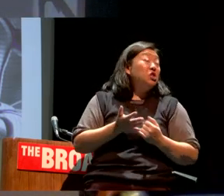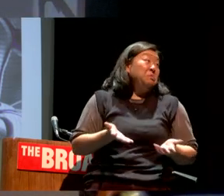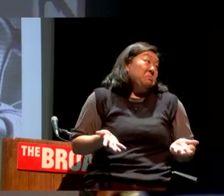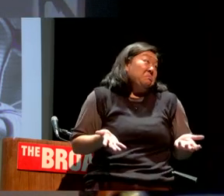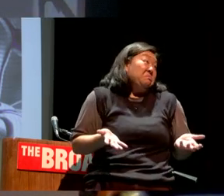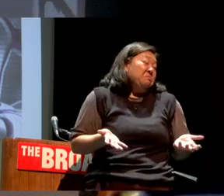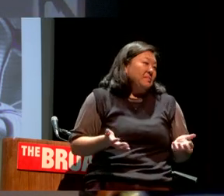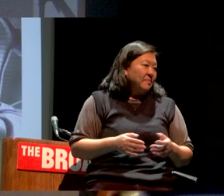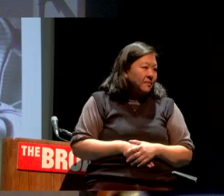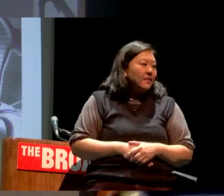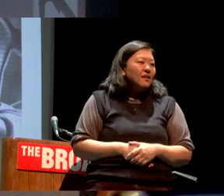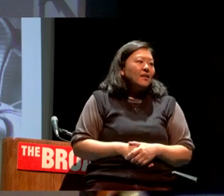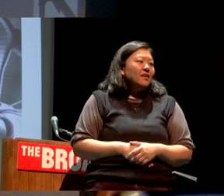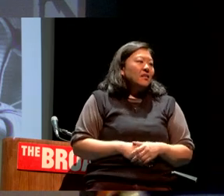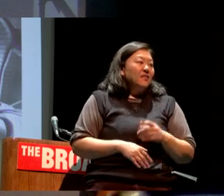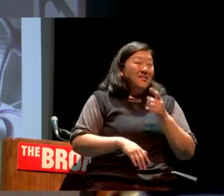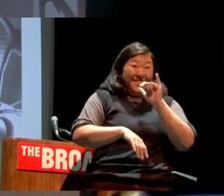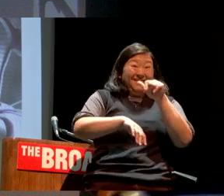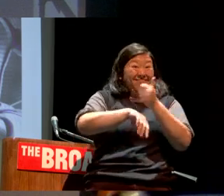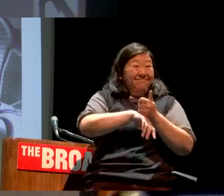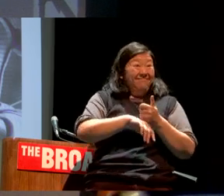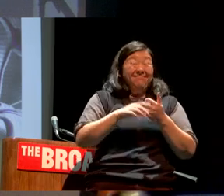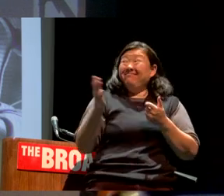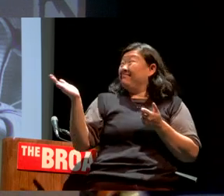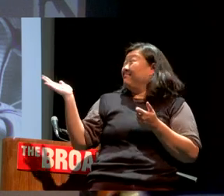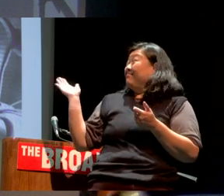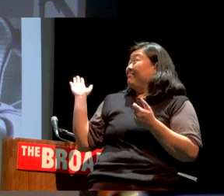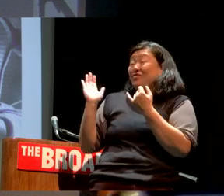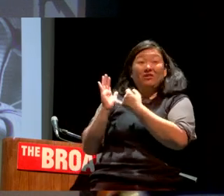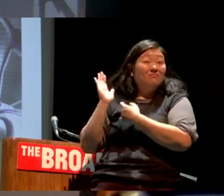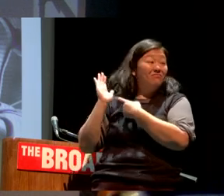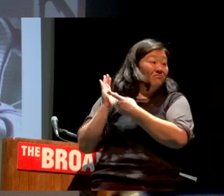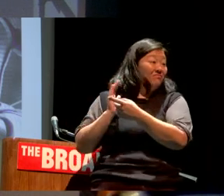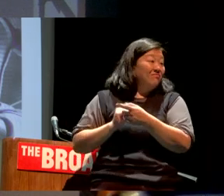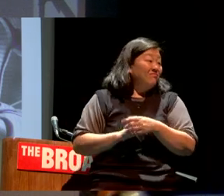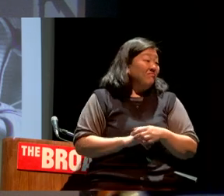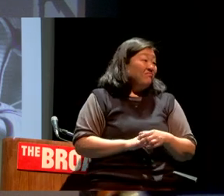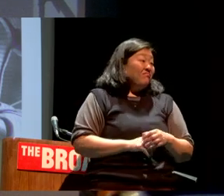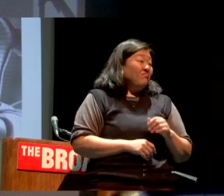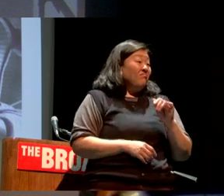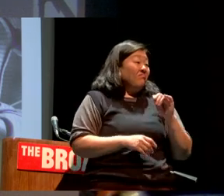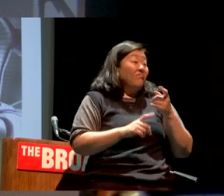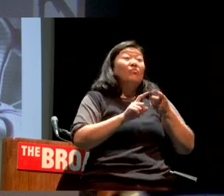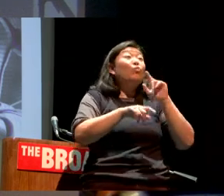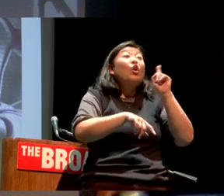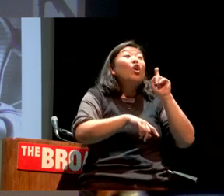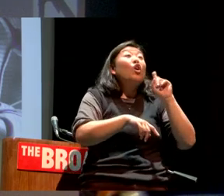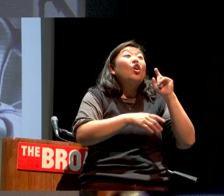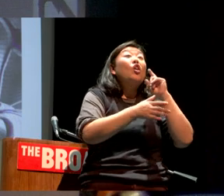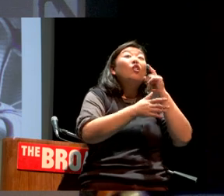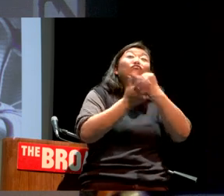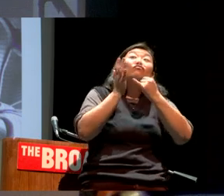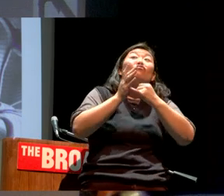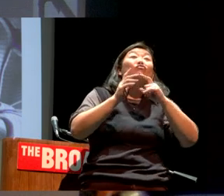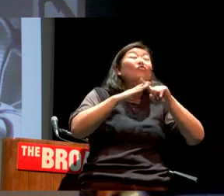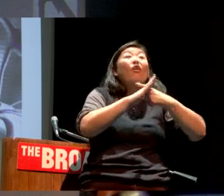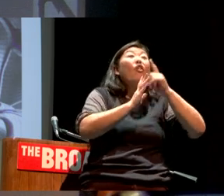to the chance for see the paintings, you can understand what you're talking about, what I'm talking about right